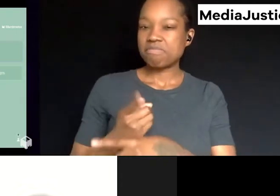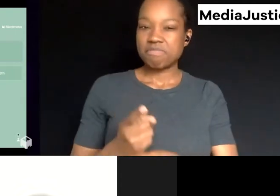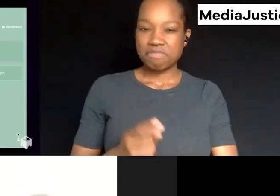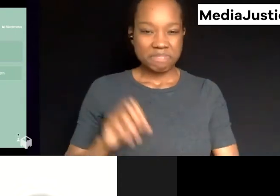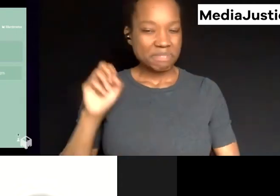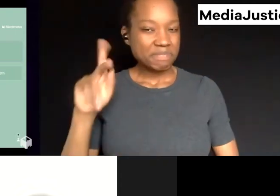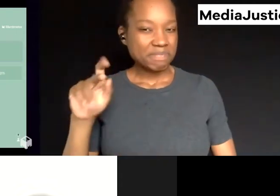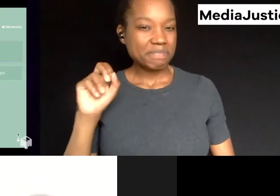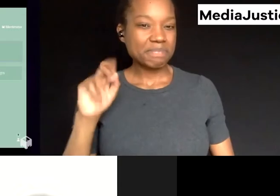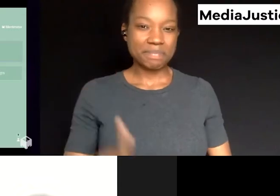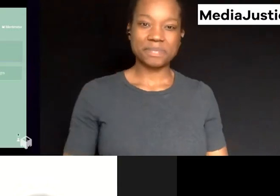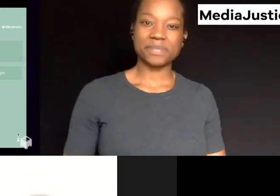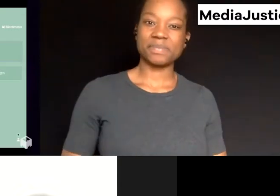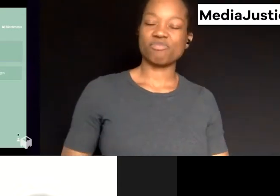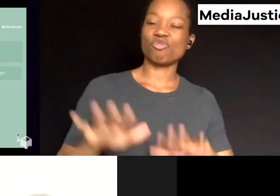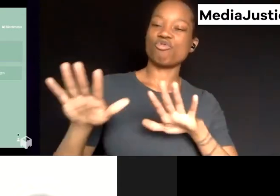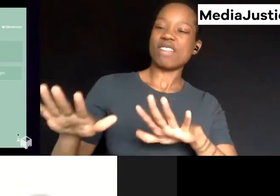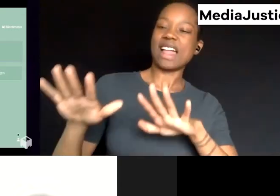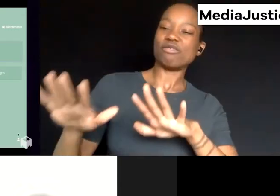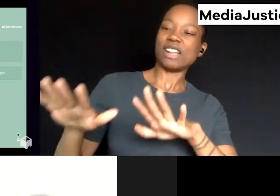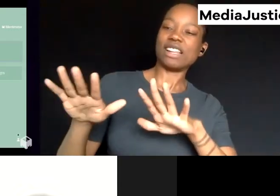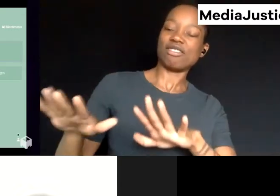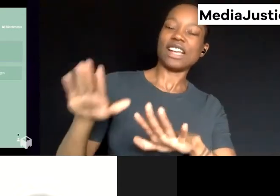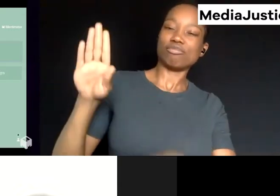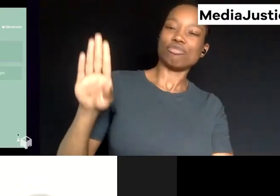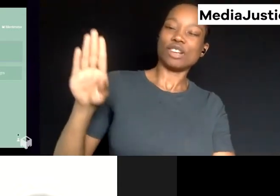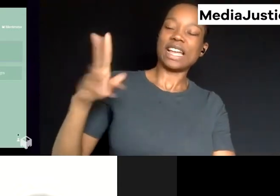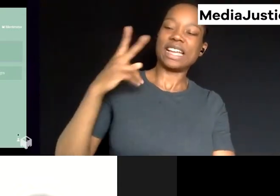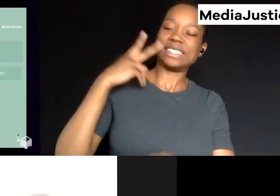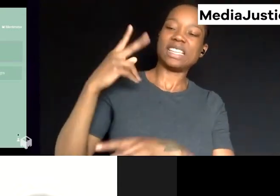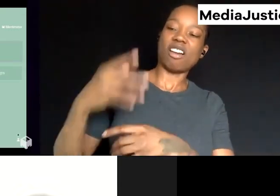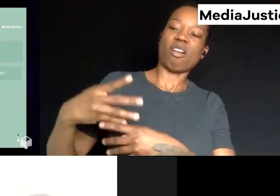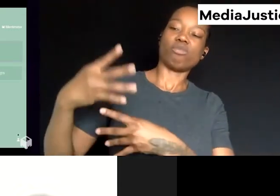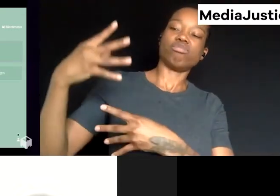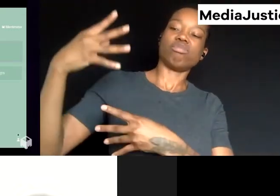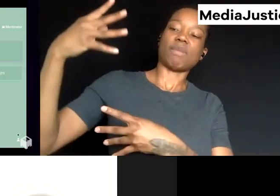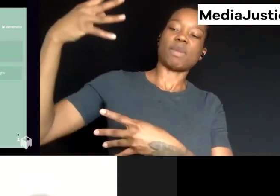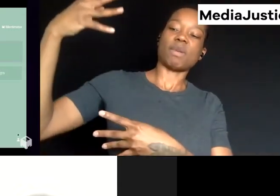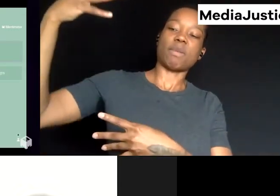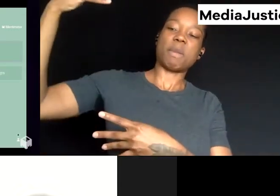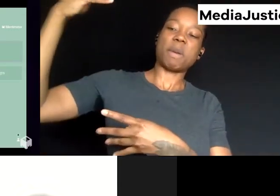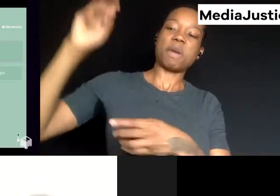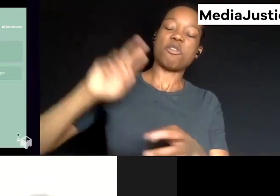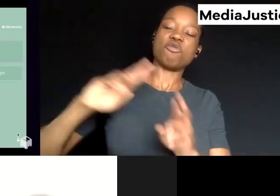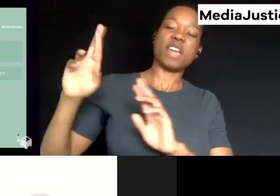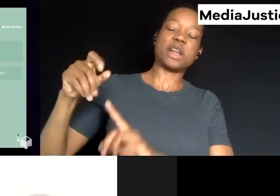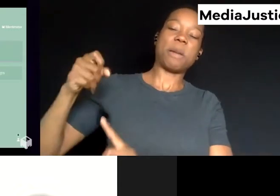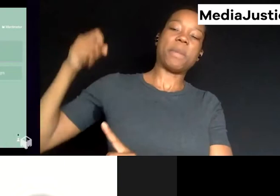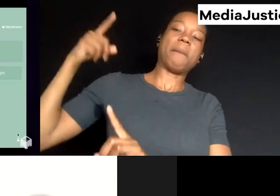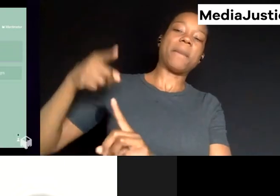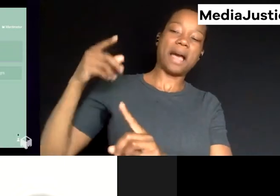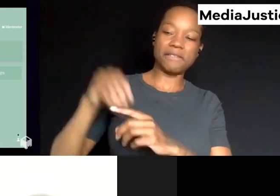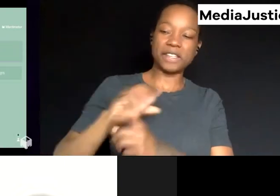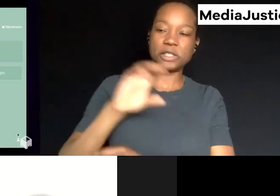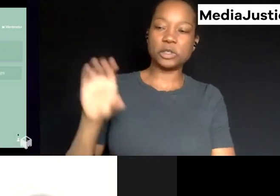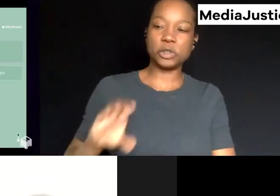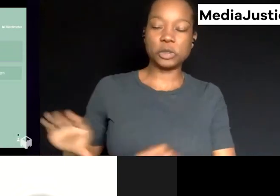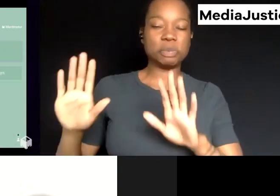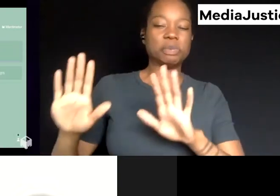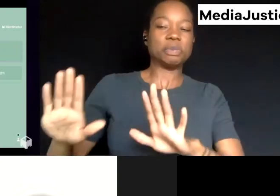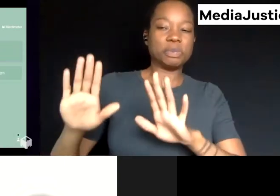Relax, Brooklyn. I see all the Brooklynites already starting to pop off in the Zoom. All right,